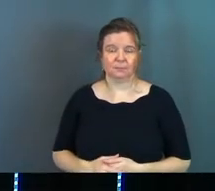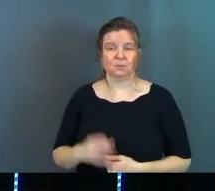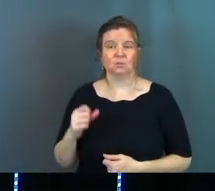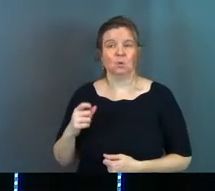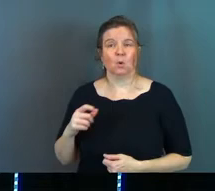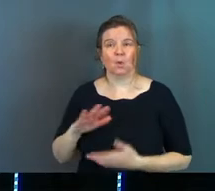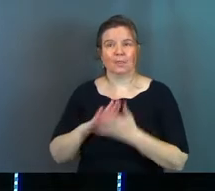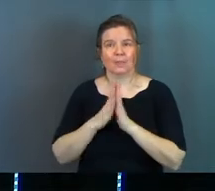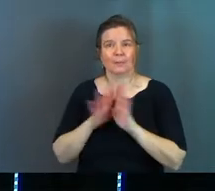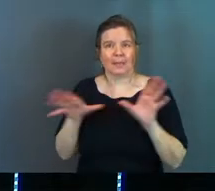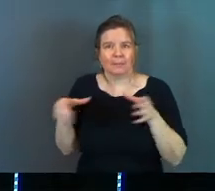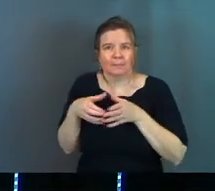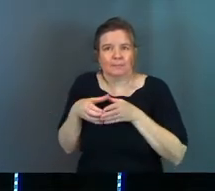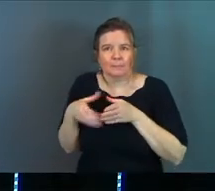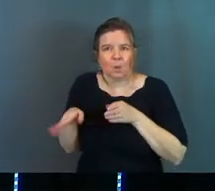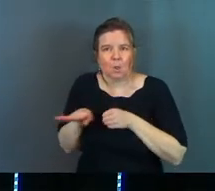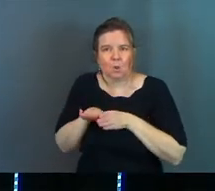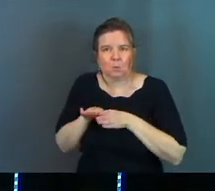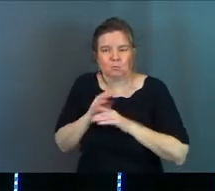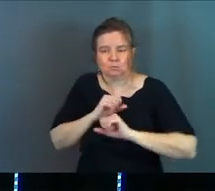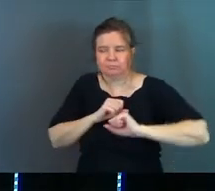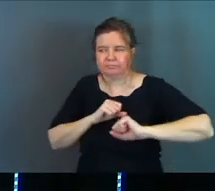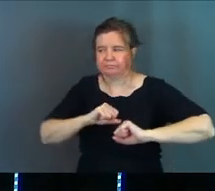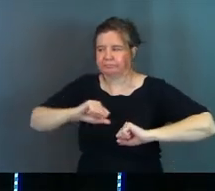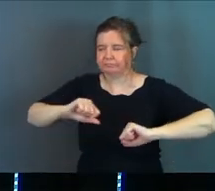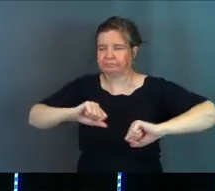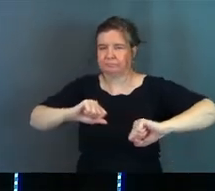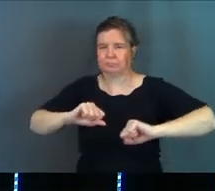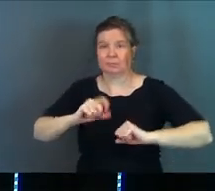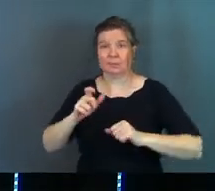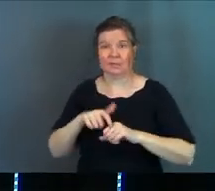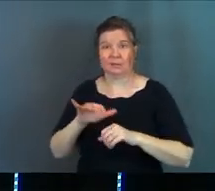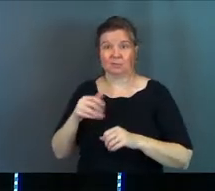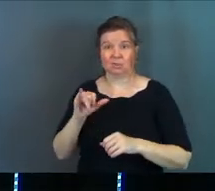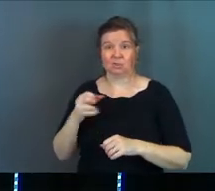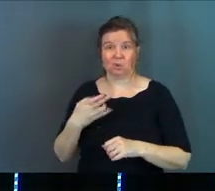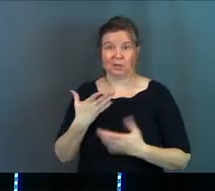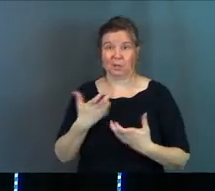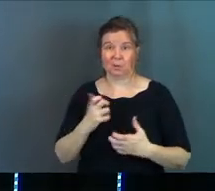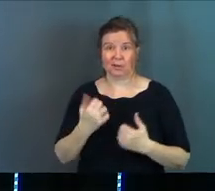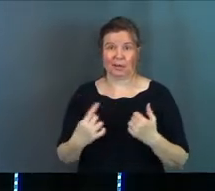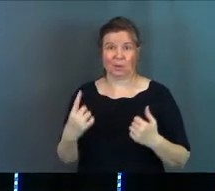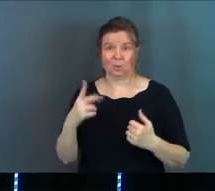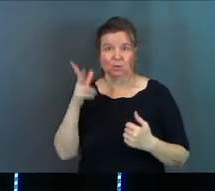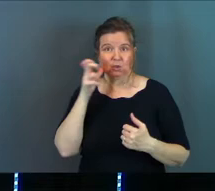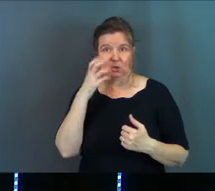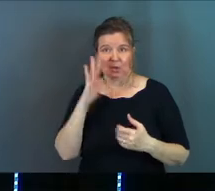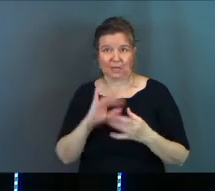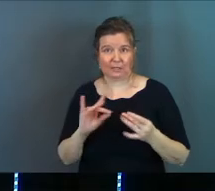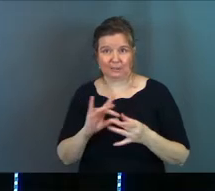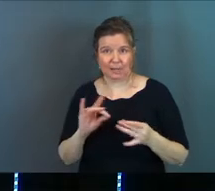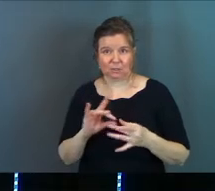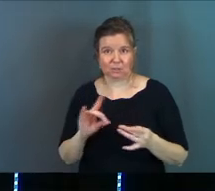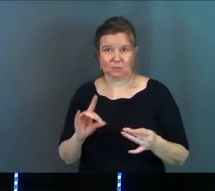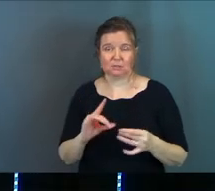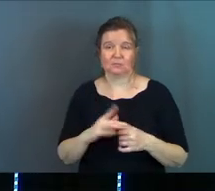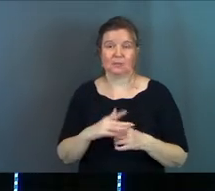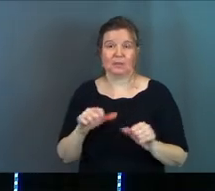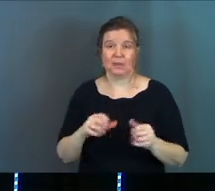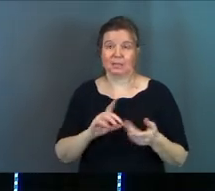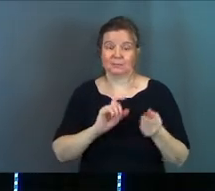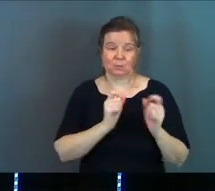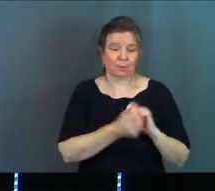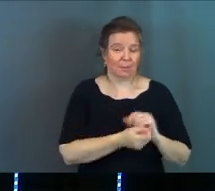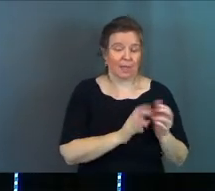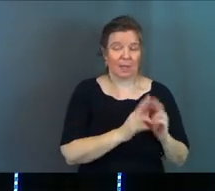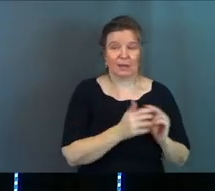And so they became closed. Again, by the time you get to Jonah, he's like not wanting anybody else to hear God's message and possibly repent